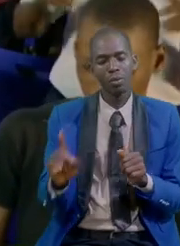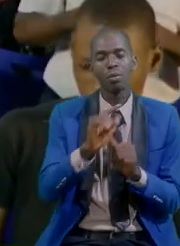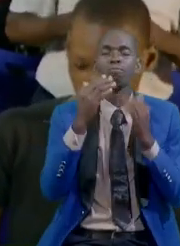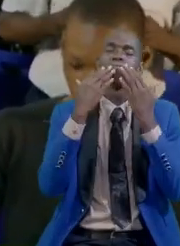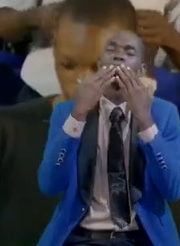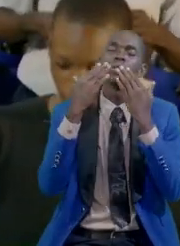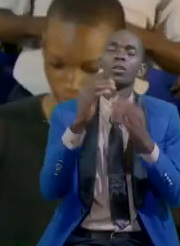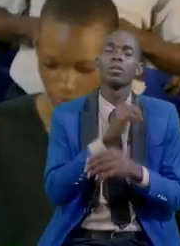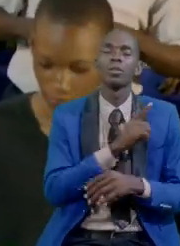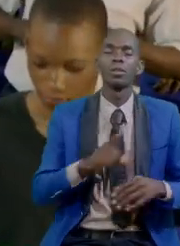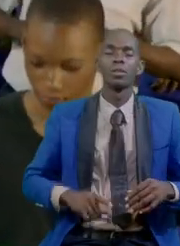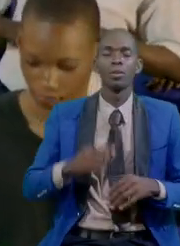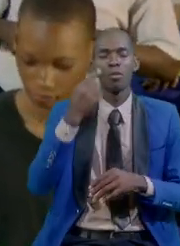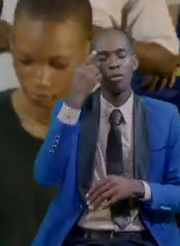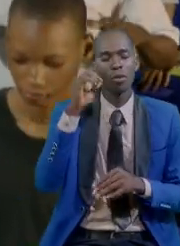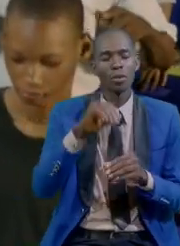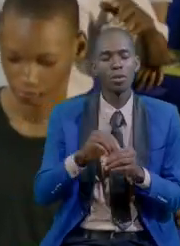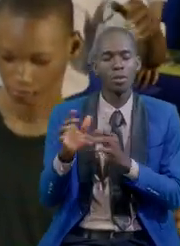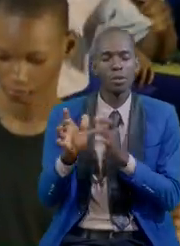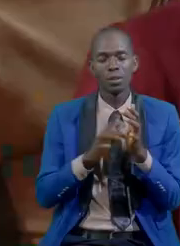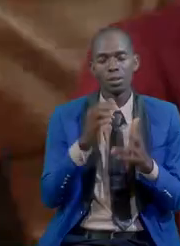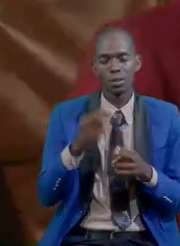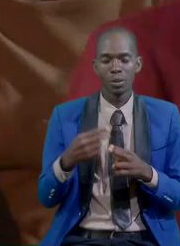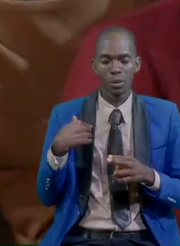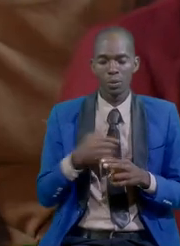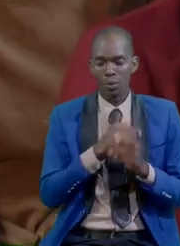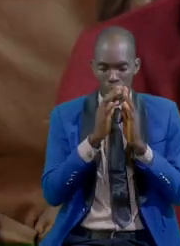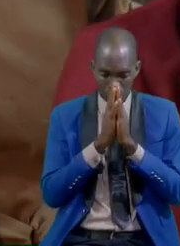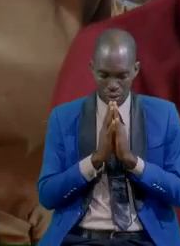In Jesus' name, we pray.